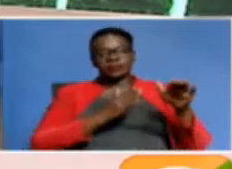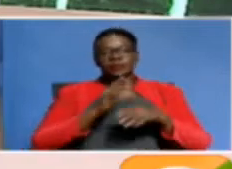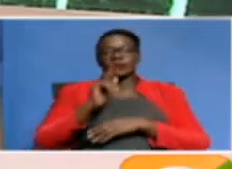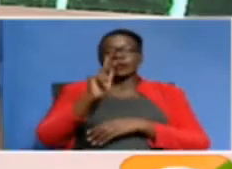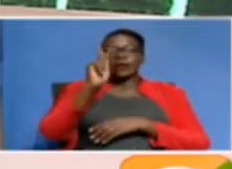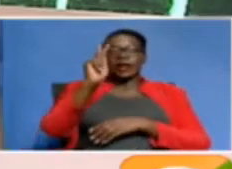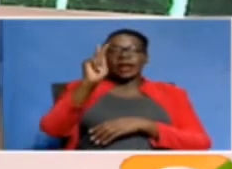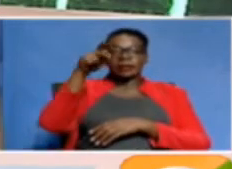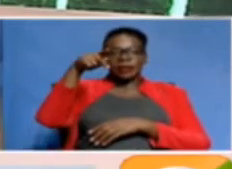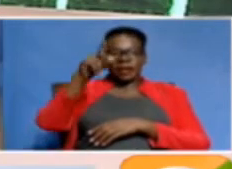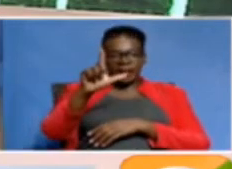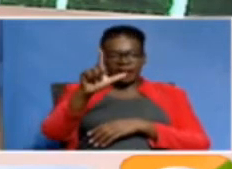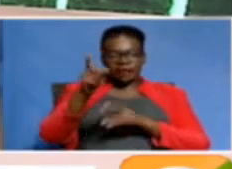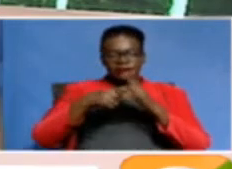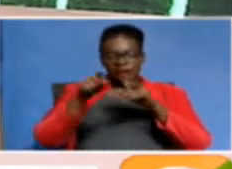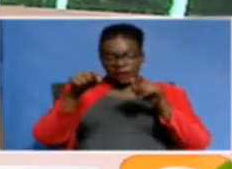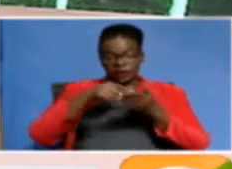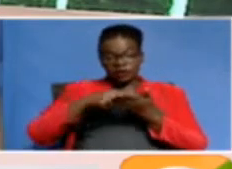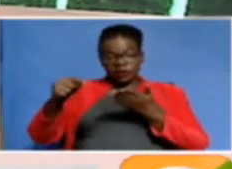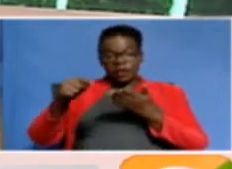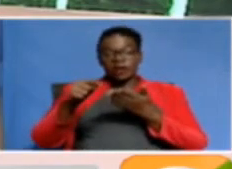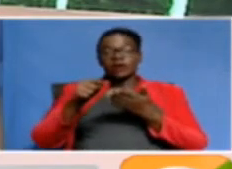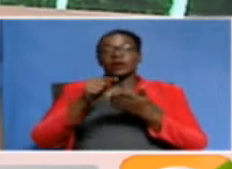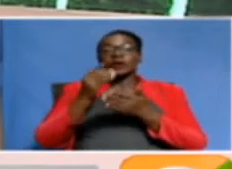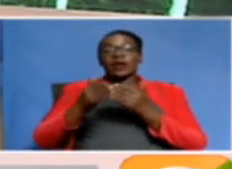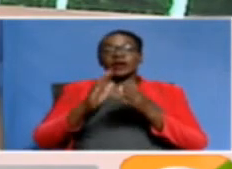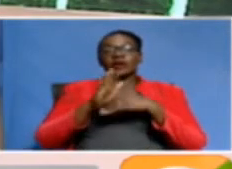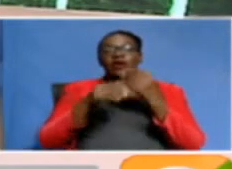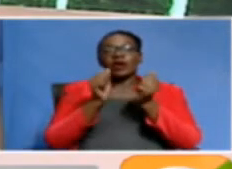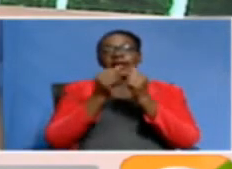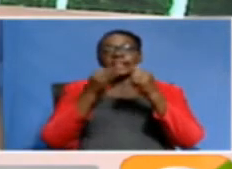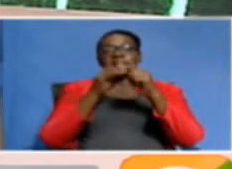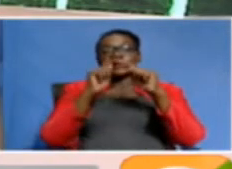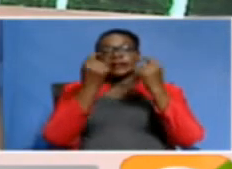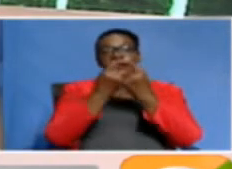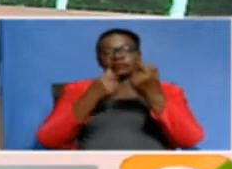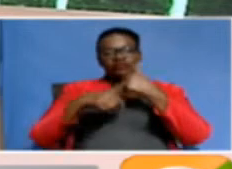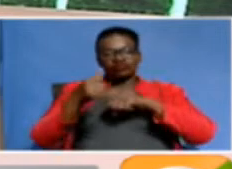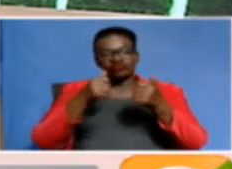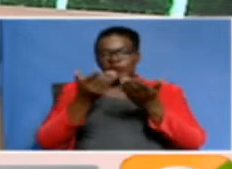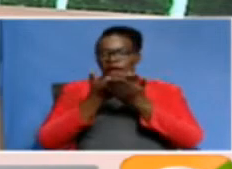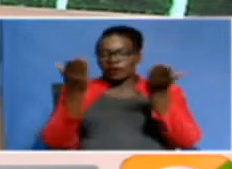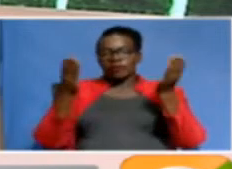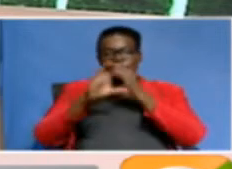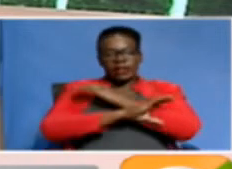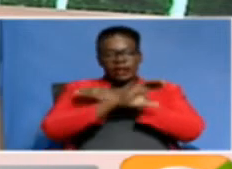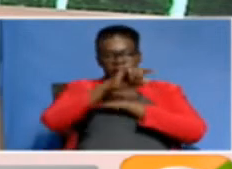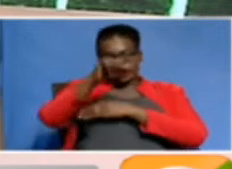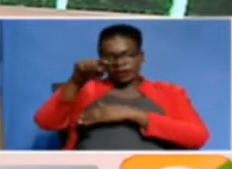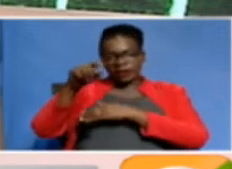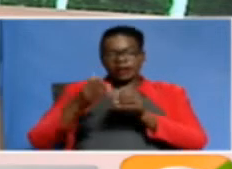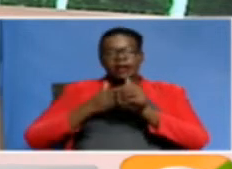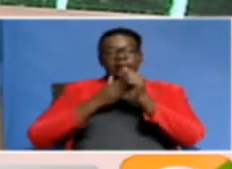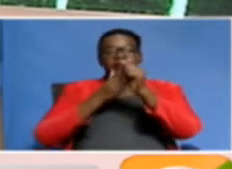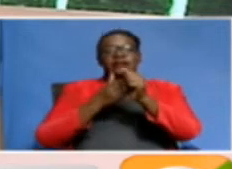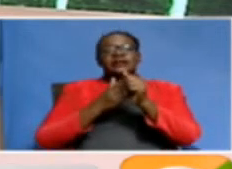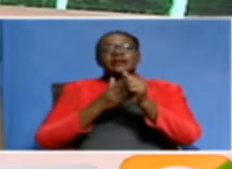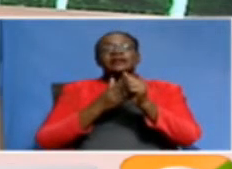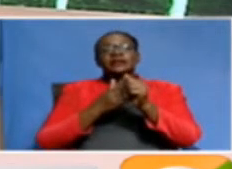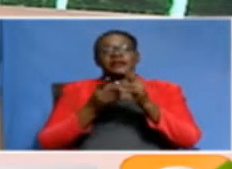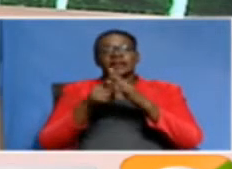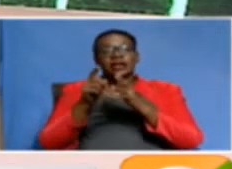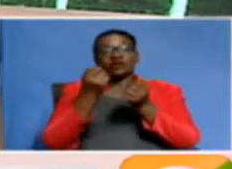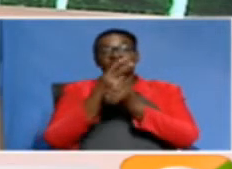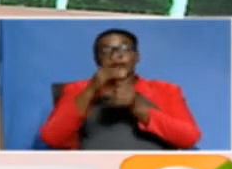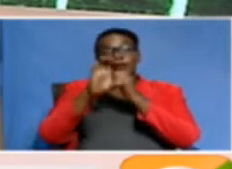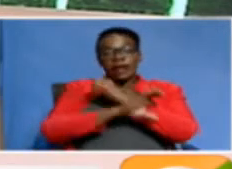Kenyan Premier League kicked off this weekend with all 18 teams in action across the country. As the league starts, 12 countries from Africa